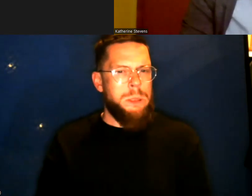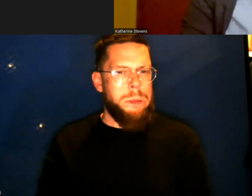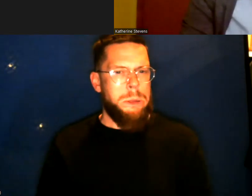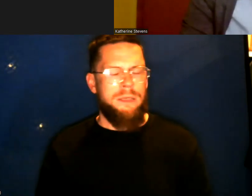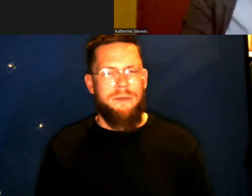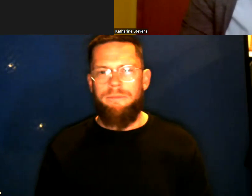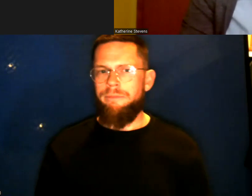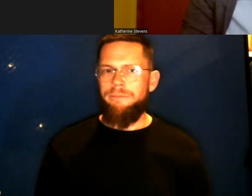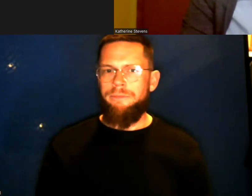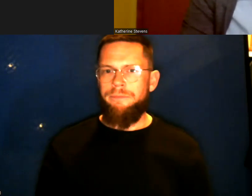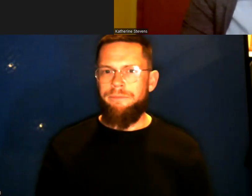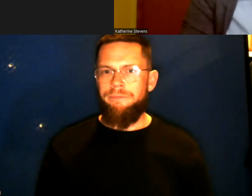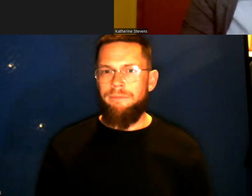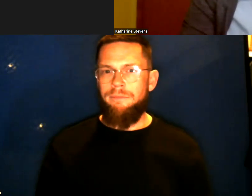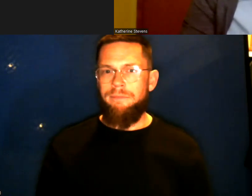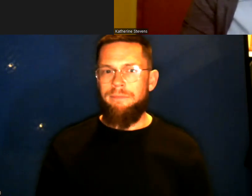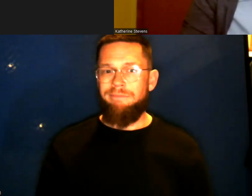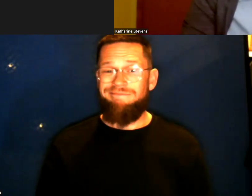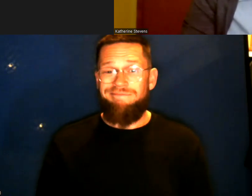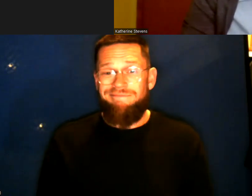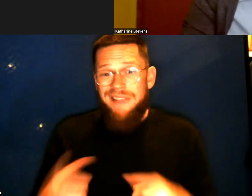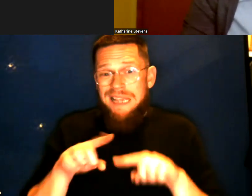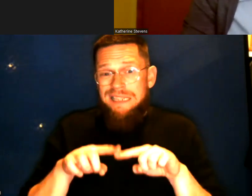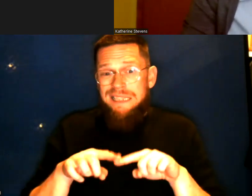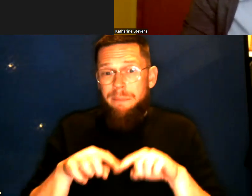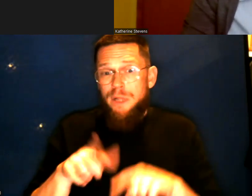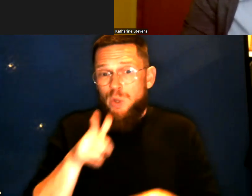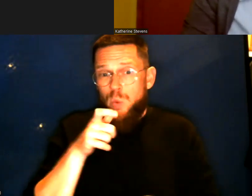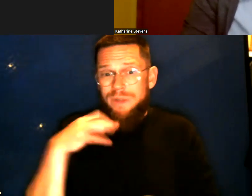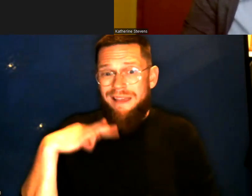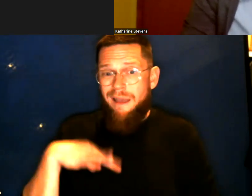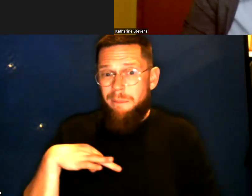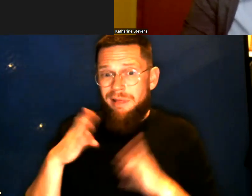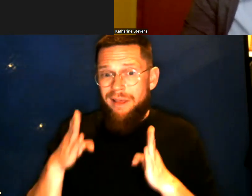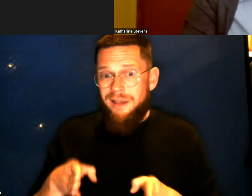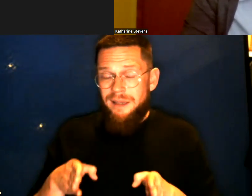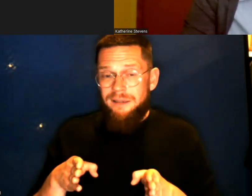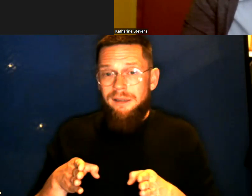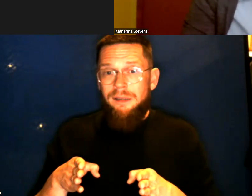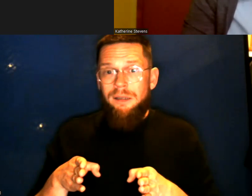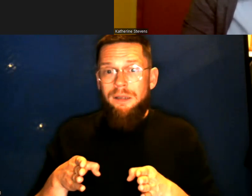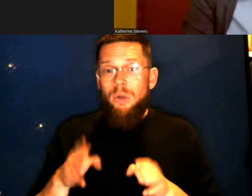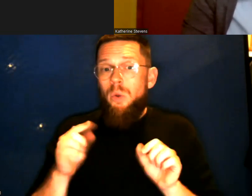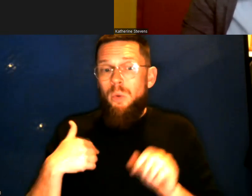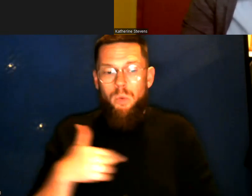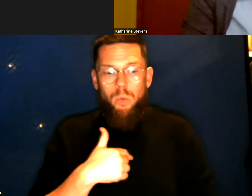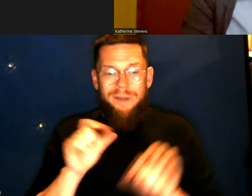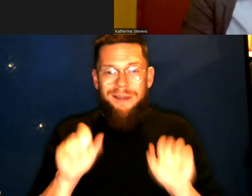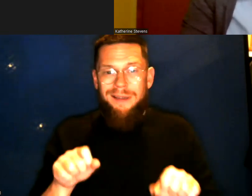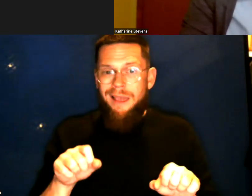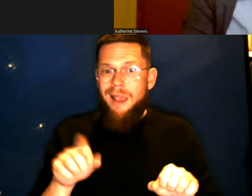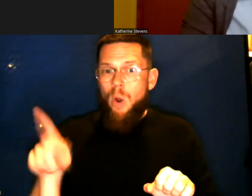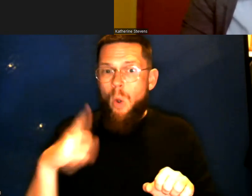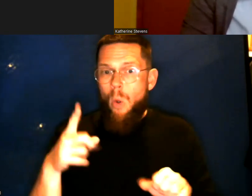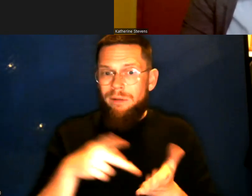Mm-hmm. It'll some way depend on who the applicant is. You know, I think we can only cover indirect costs